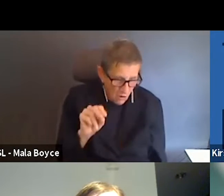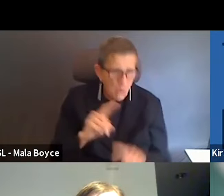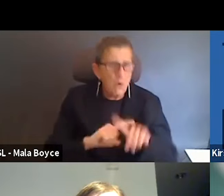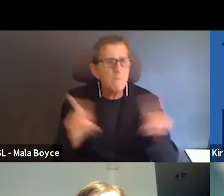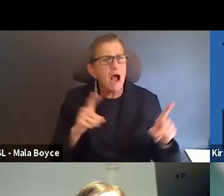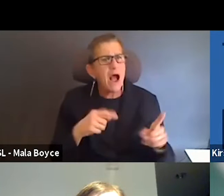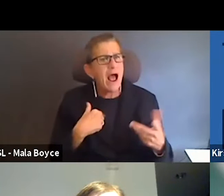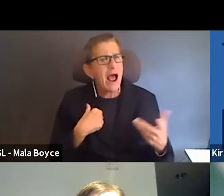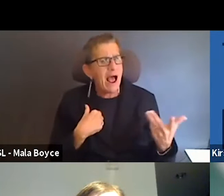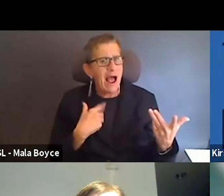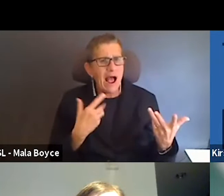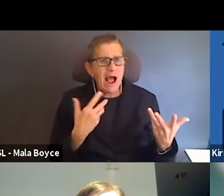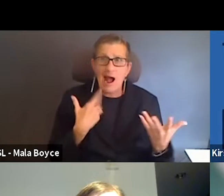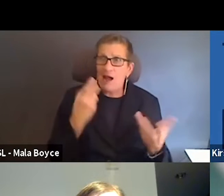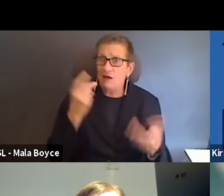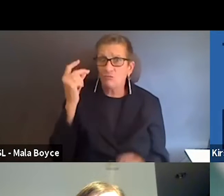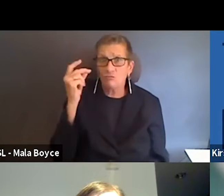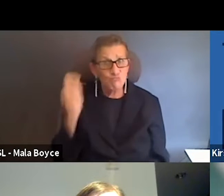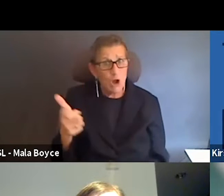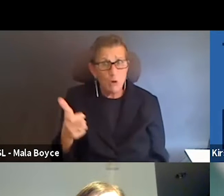bat talking to my manager,